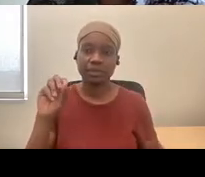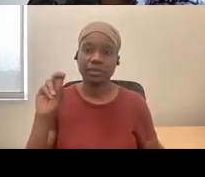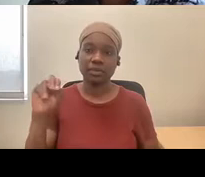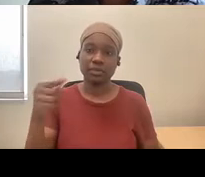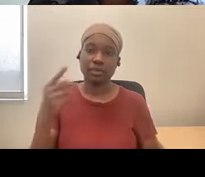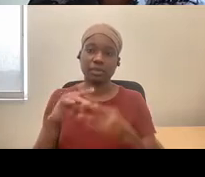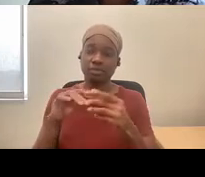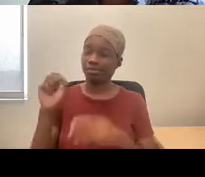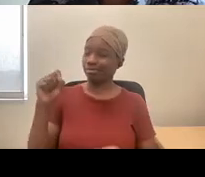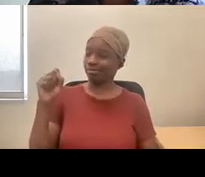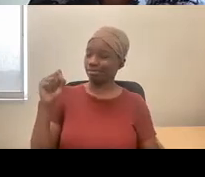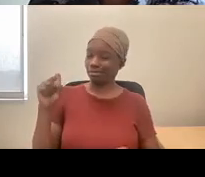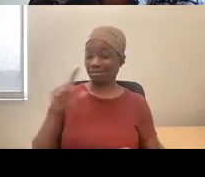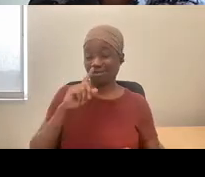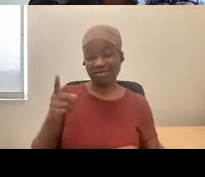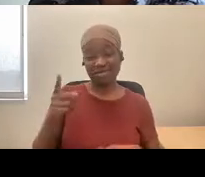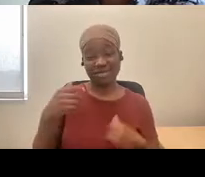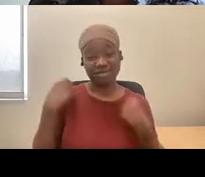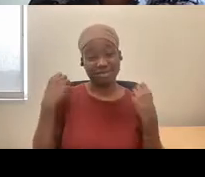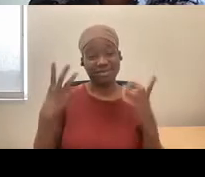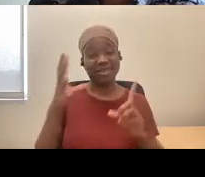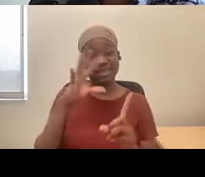surveillance cameras in Chicago,